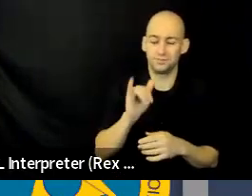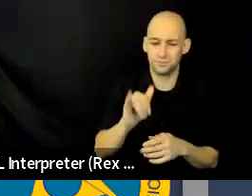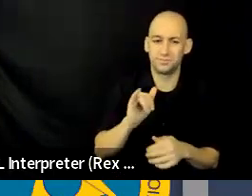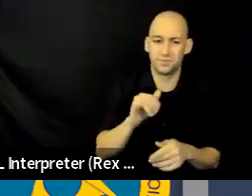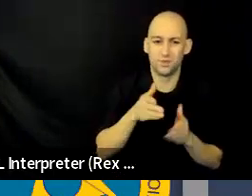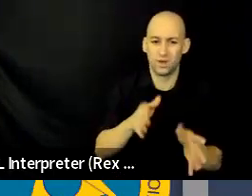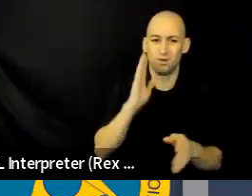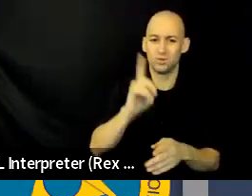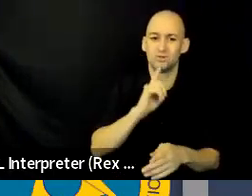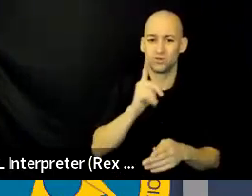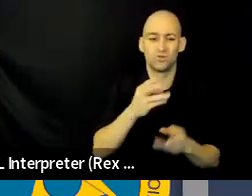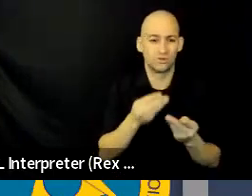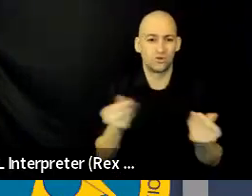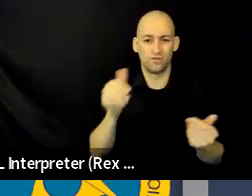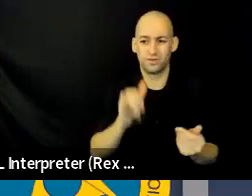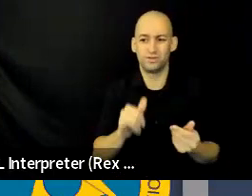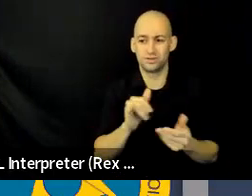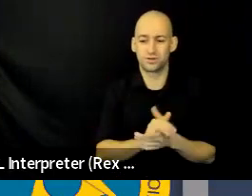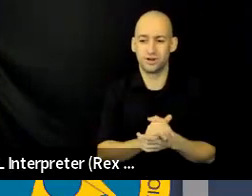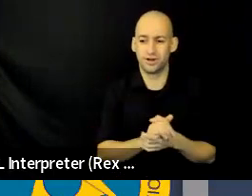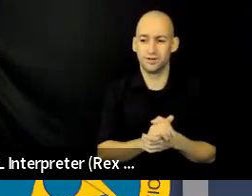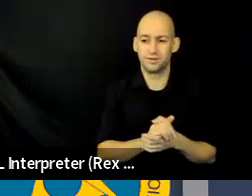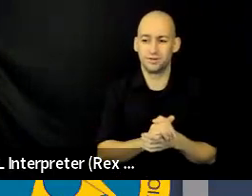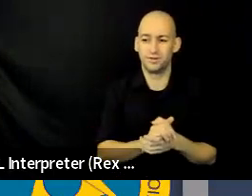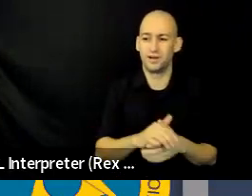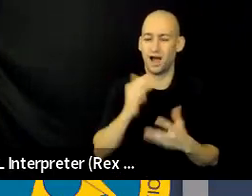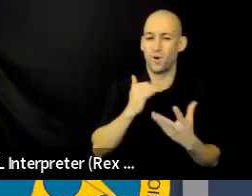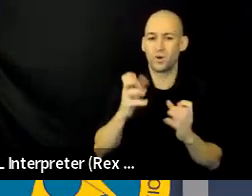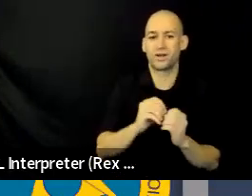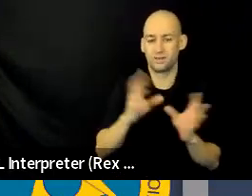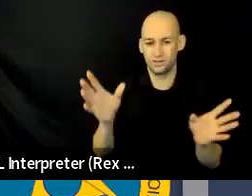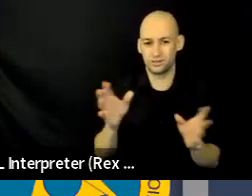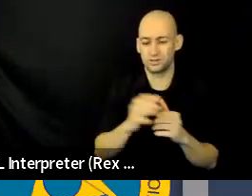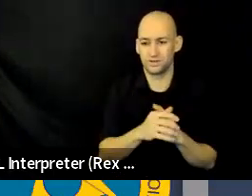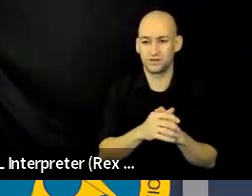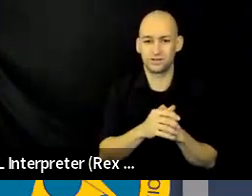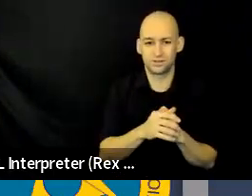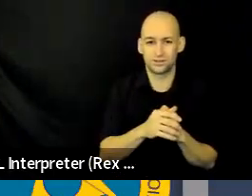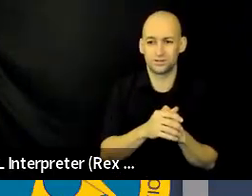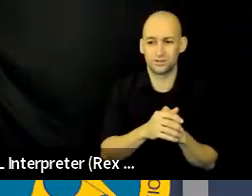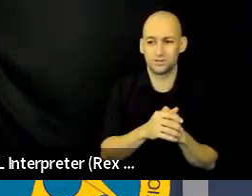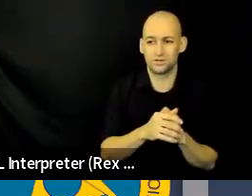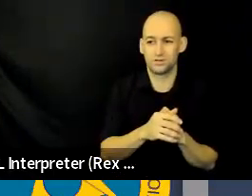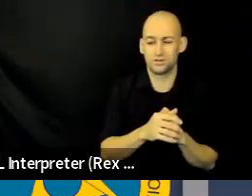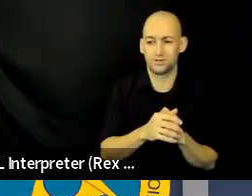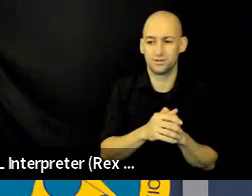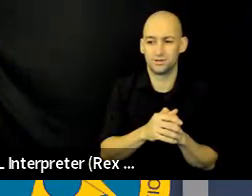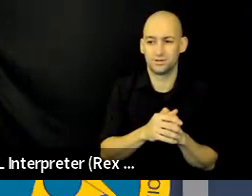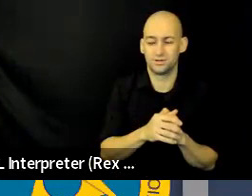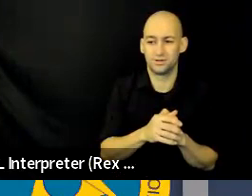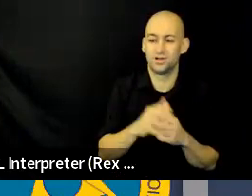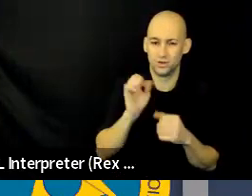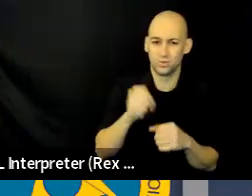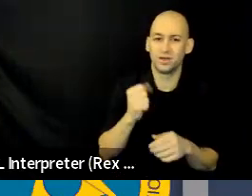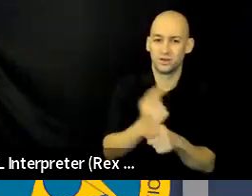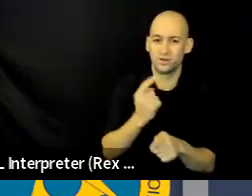this. I don't think, I might clarify that differently, Vice Chair Guardino, and Scott, you can correct me in